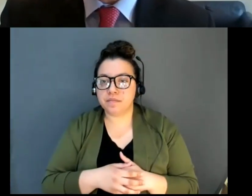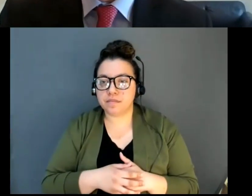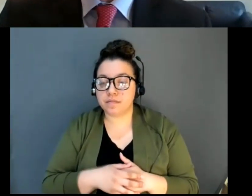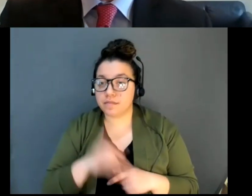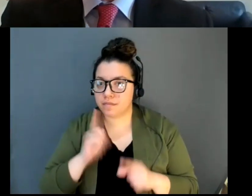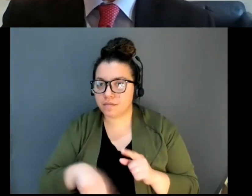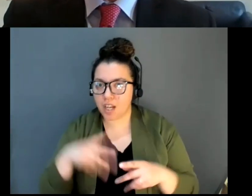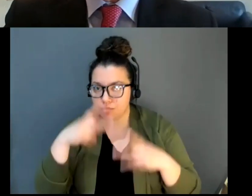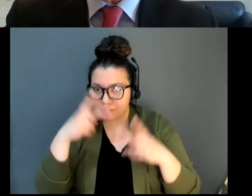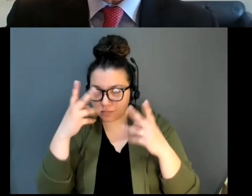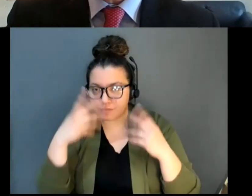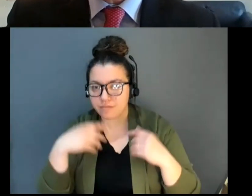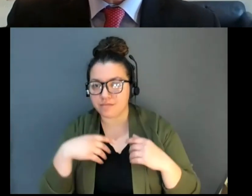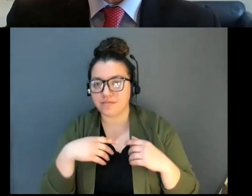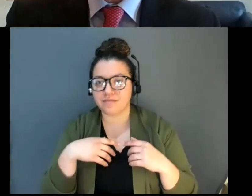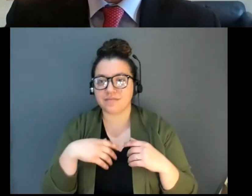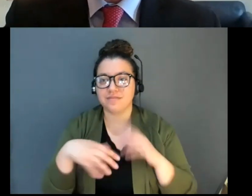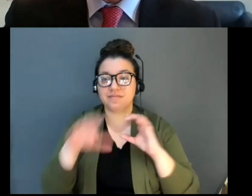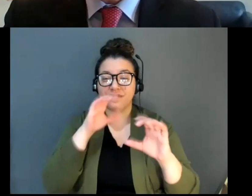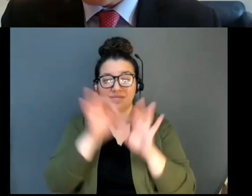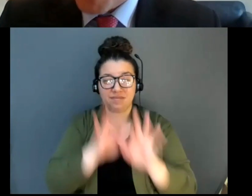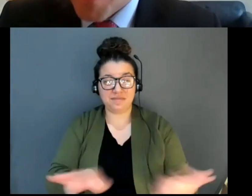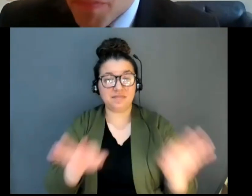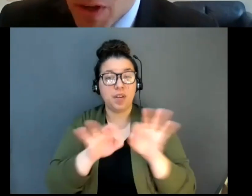all. Communication is key for the courtroom.